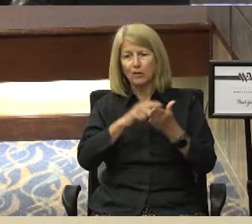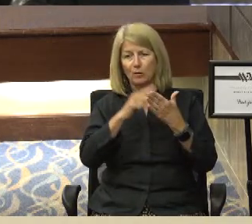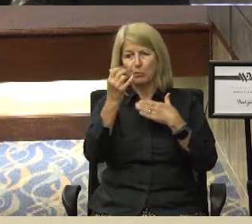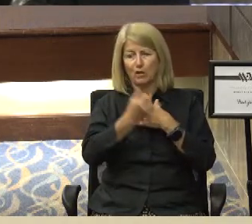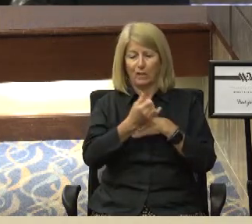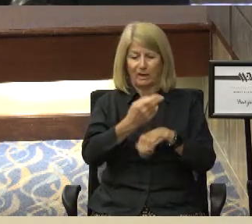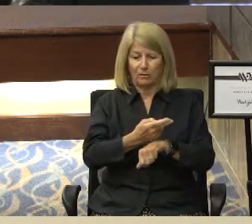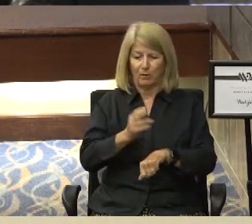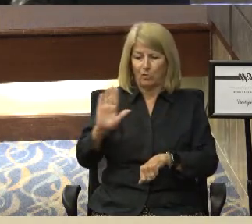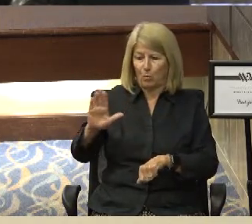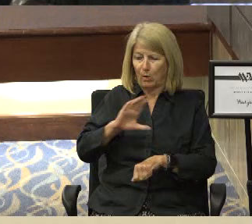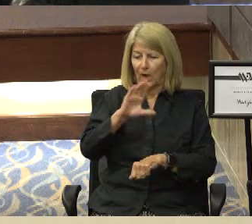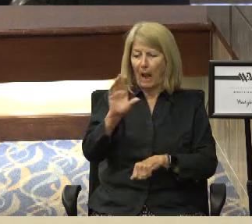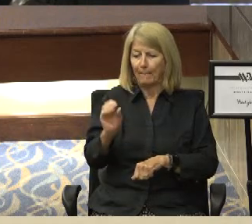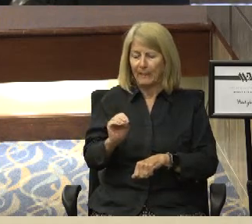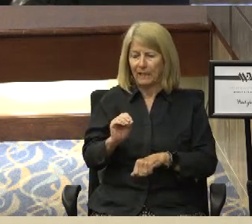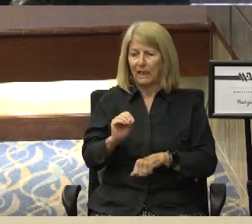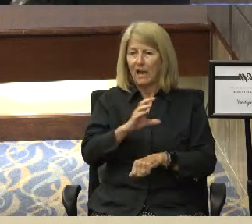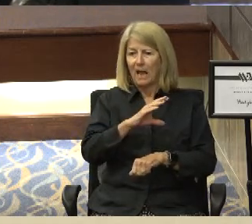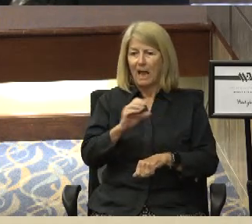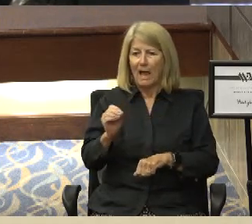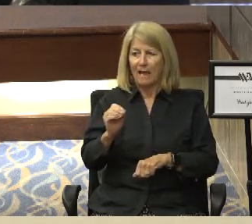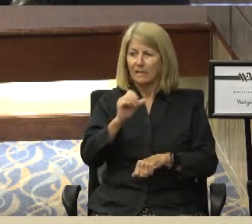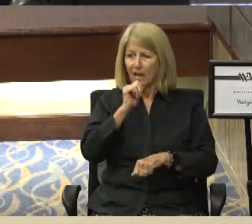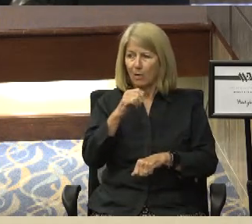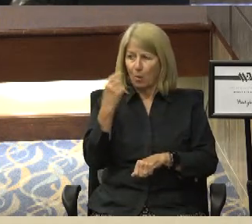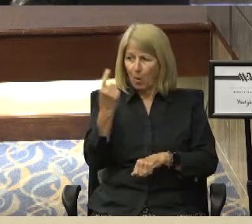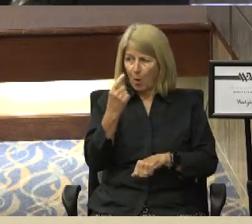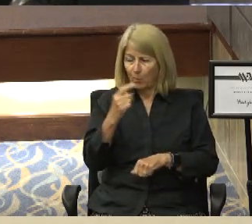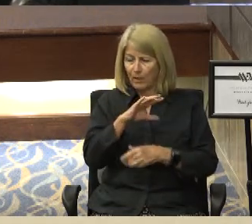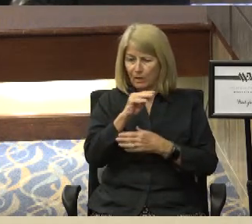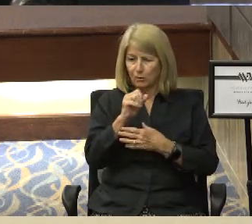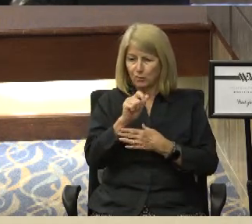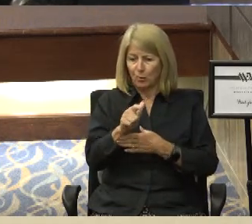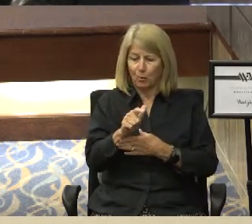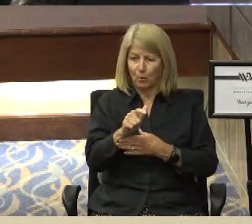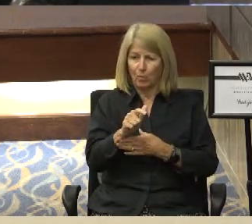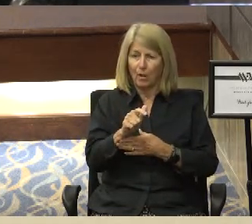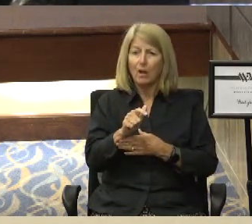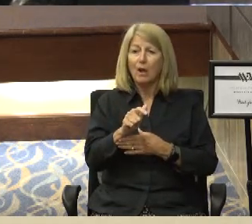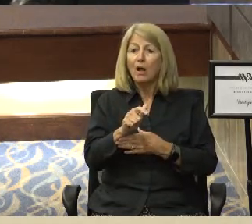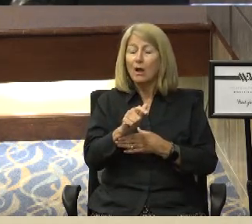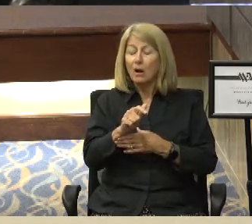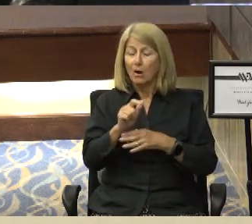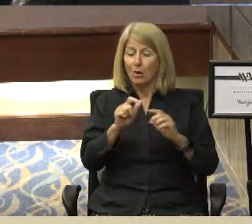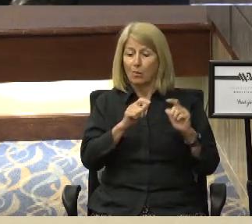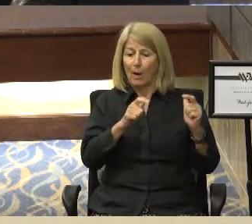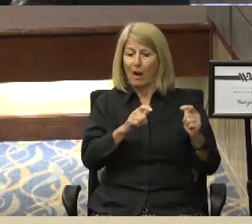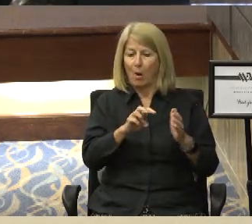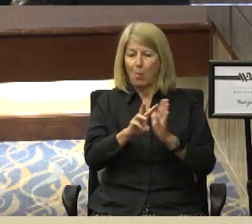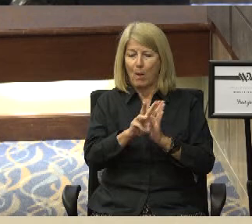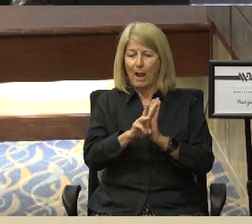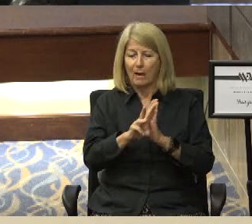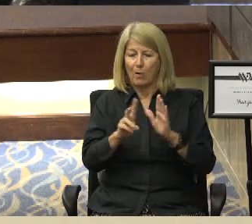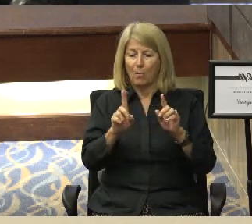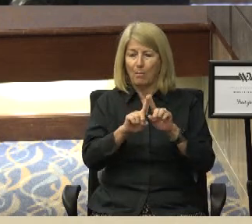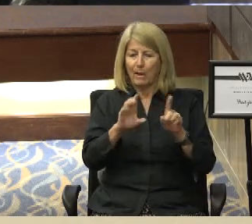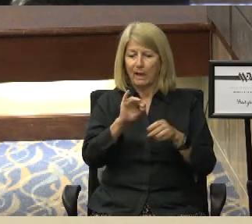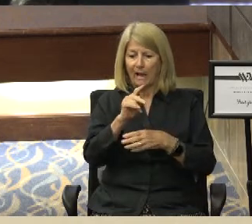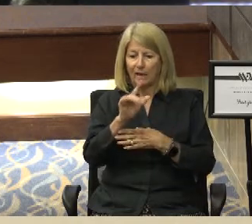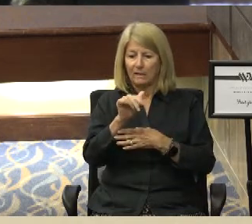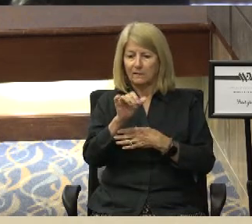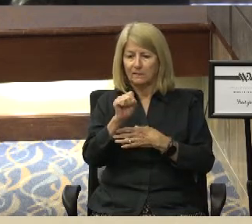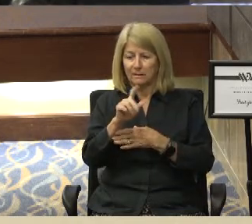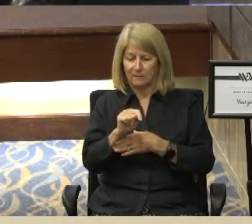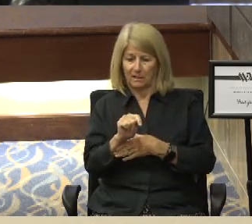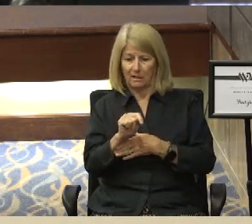company. Not only the jewel in the crown of Waco, but also in the Catalyst portfolio,